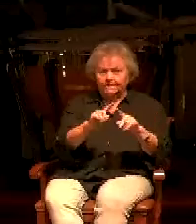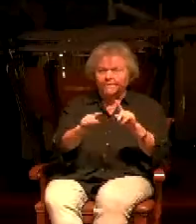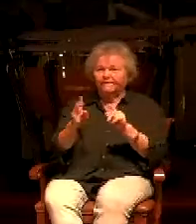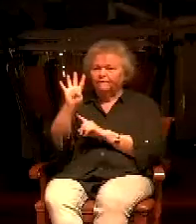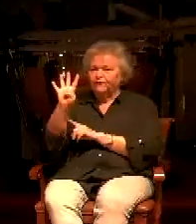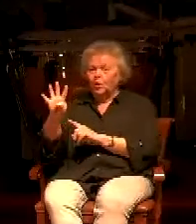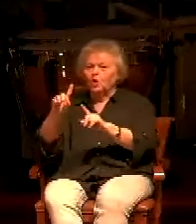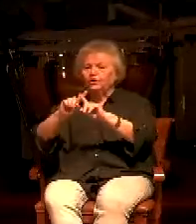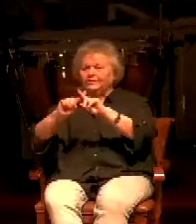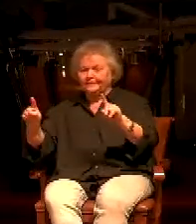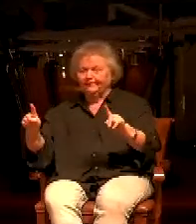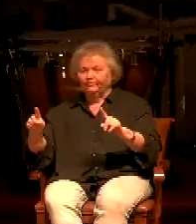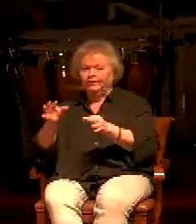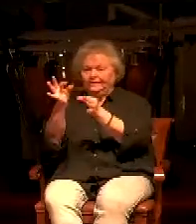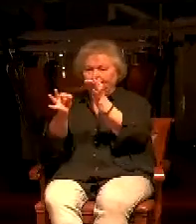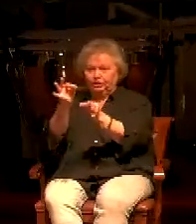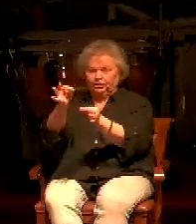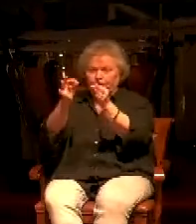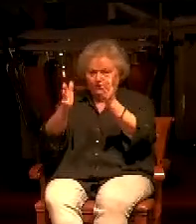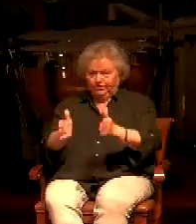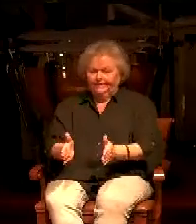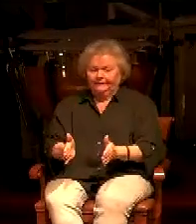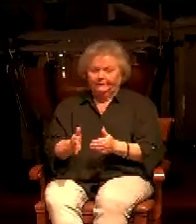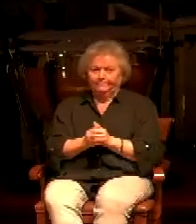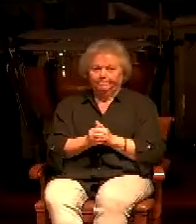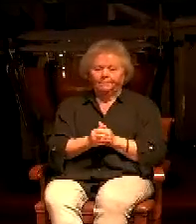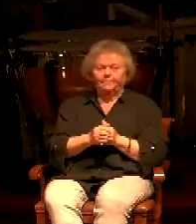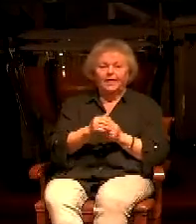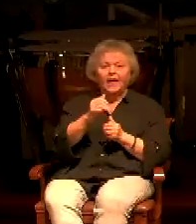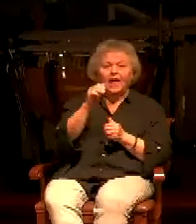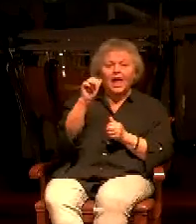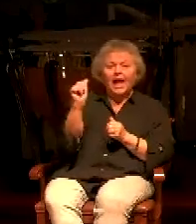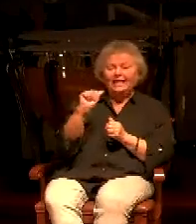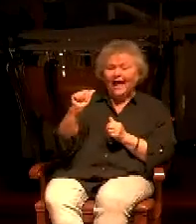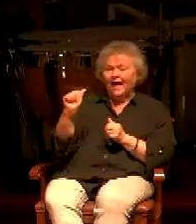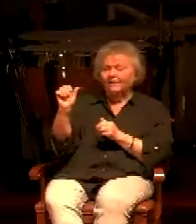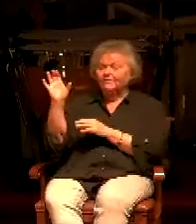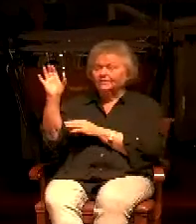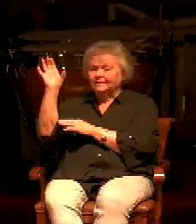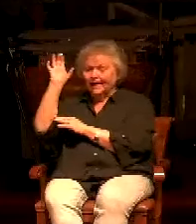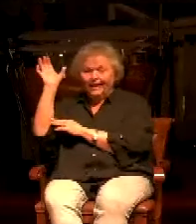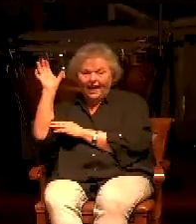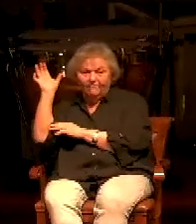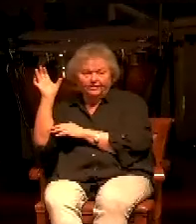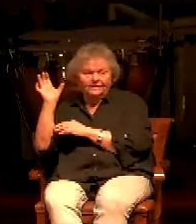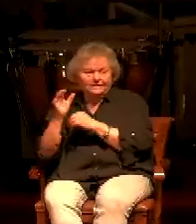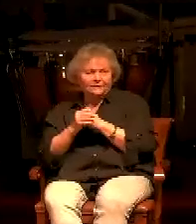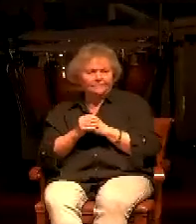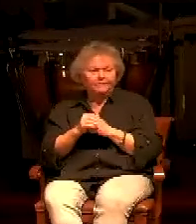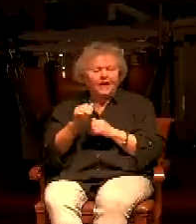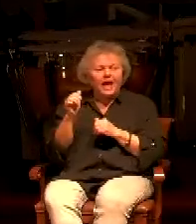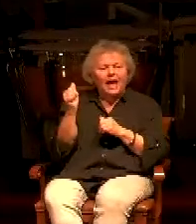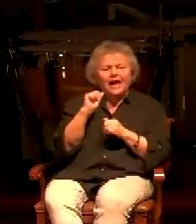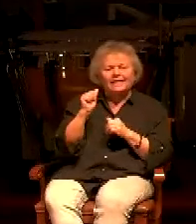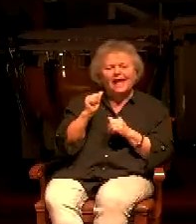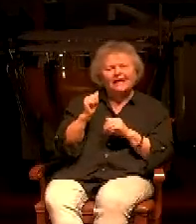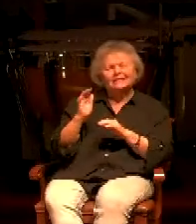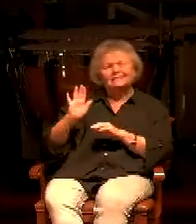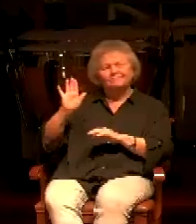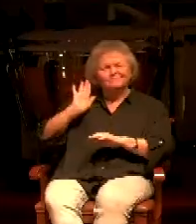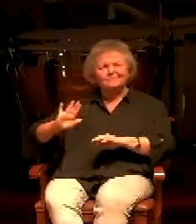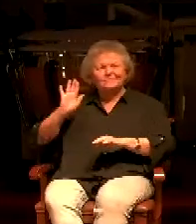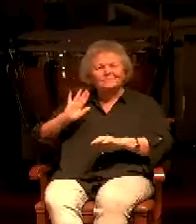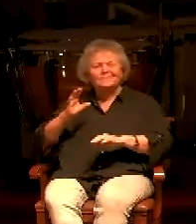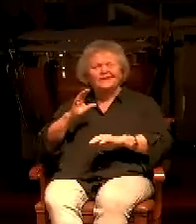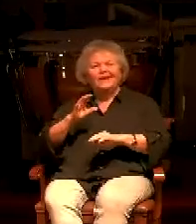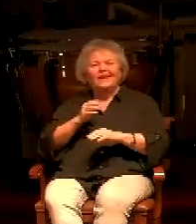be examined by two different people, Annas and Caiaphas. Now, Annas is the former high priest, and Caiaphas is